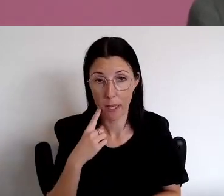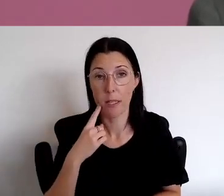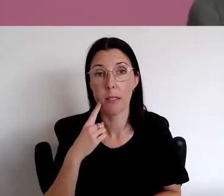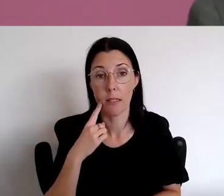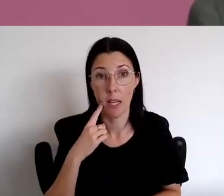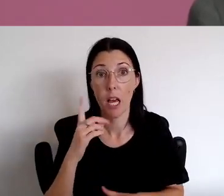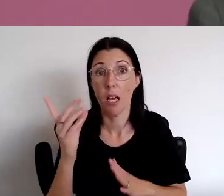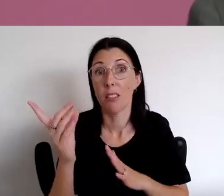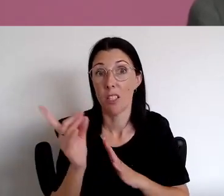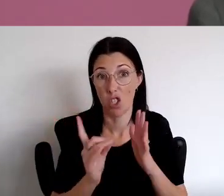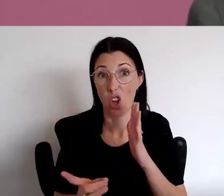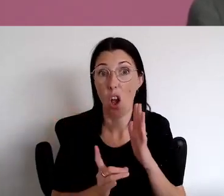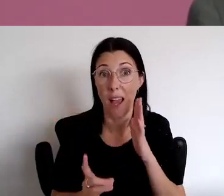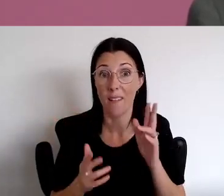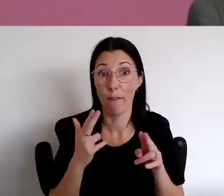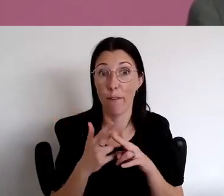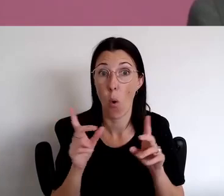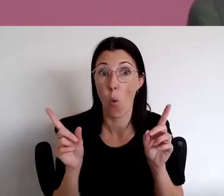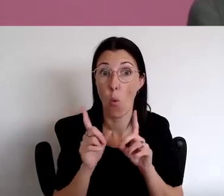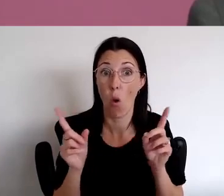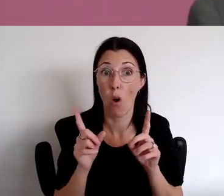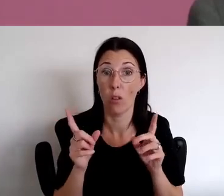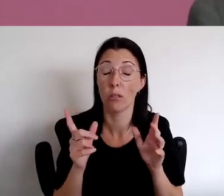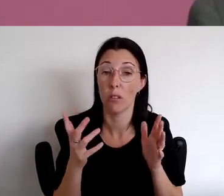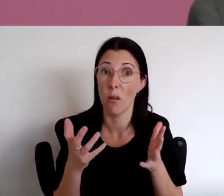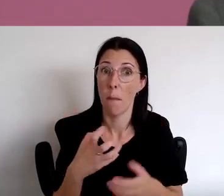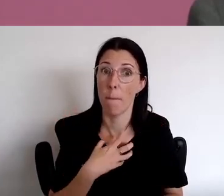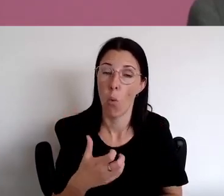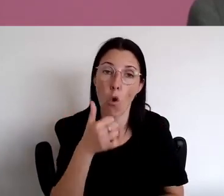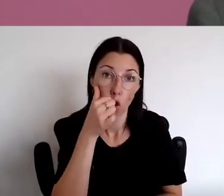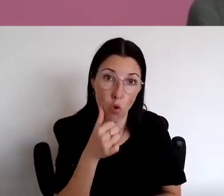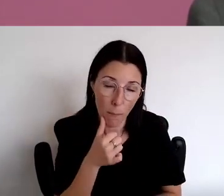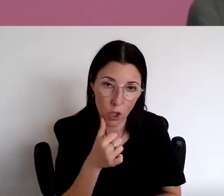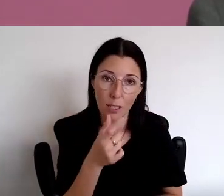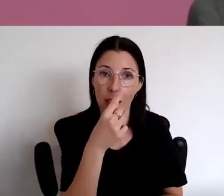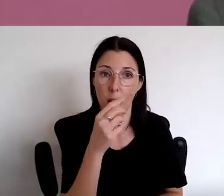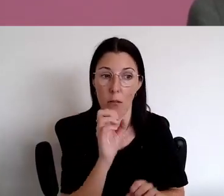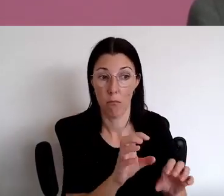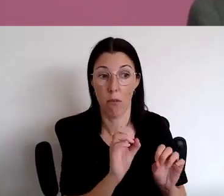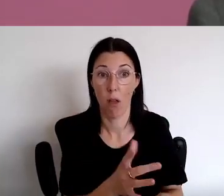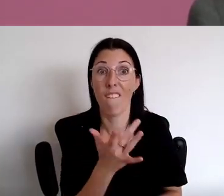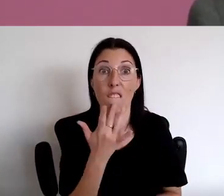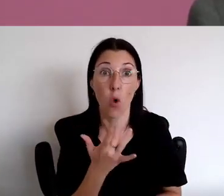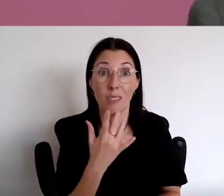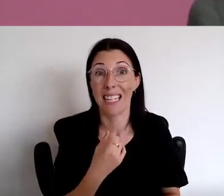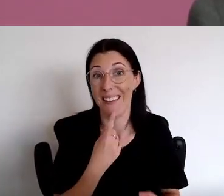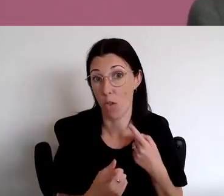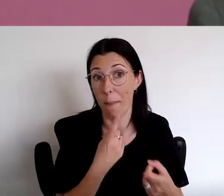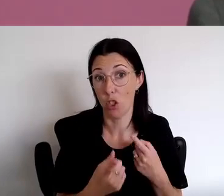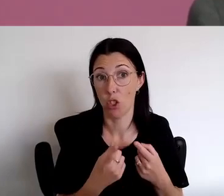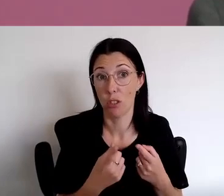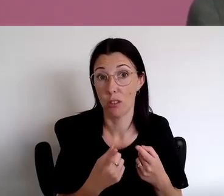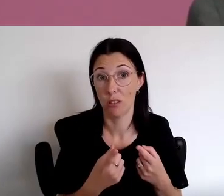enable corruption. They can have false information put into them to enable corruption,